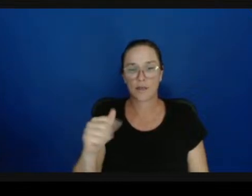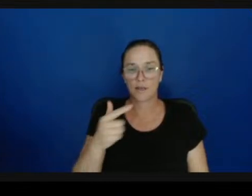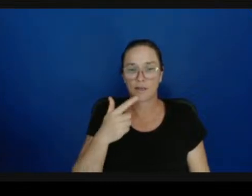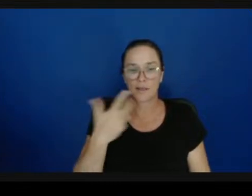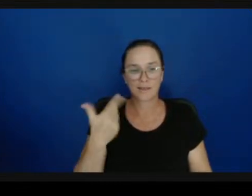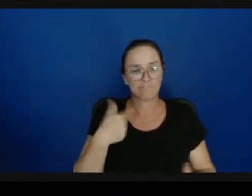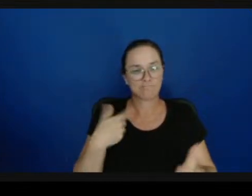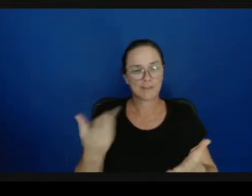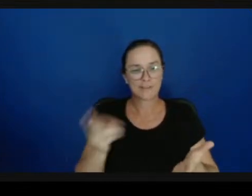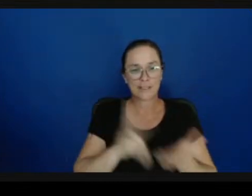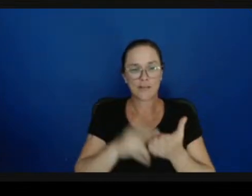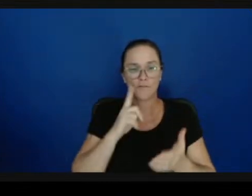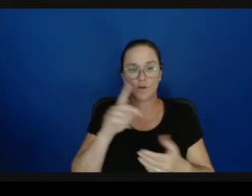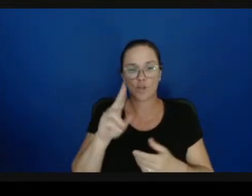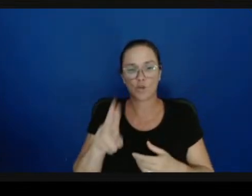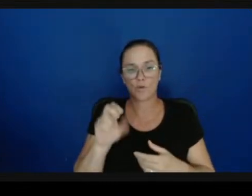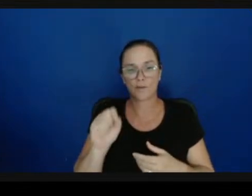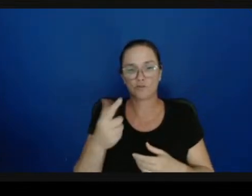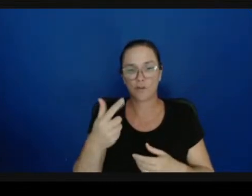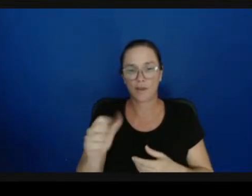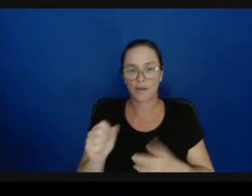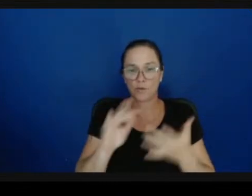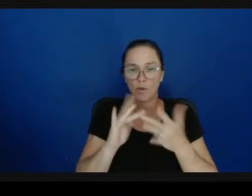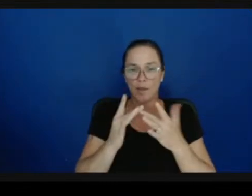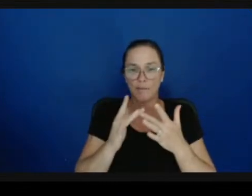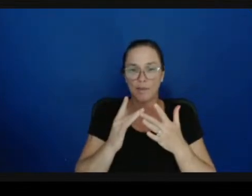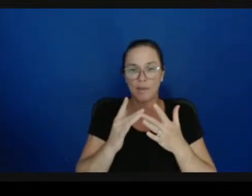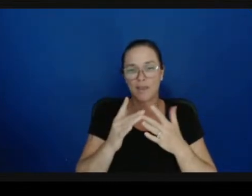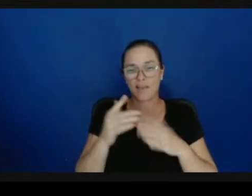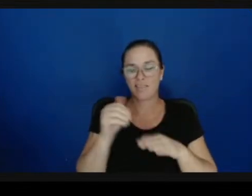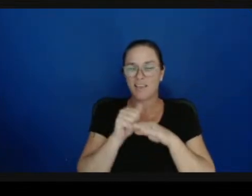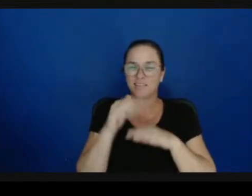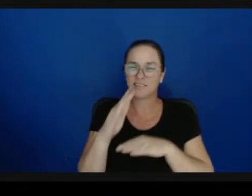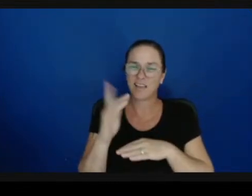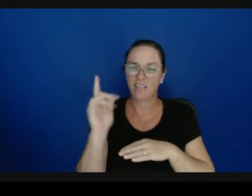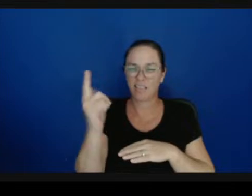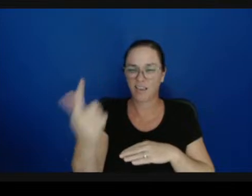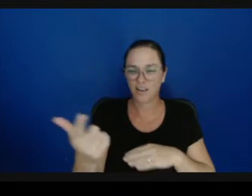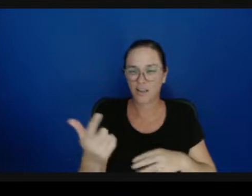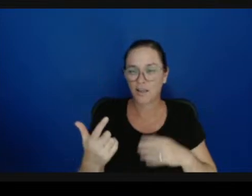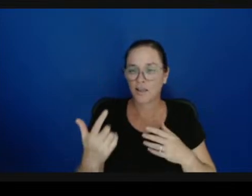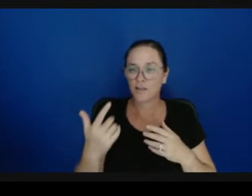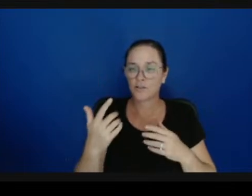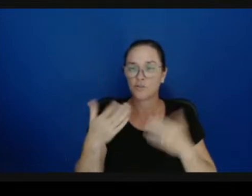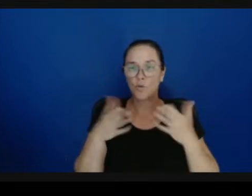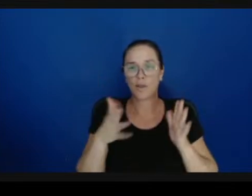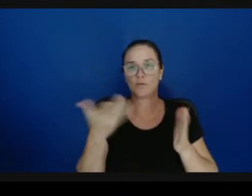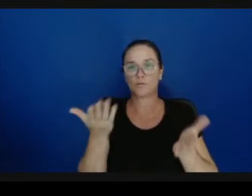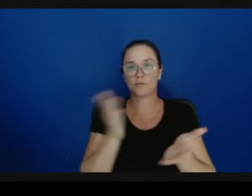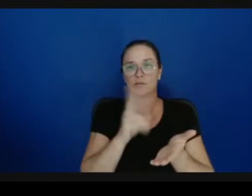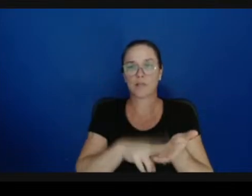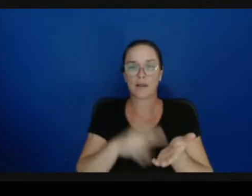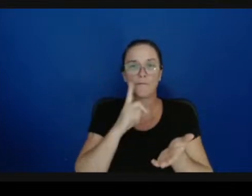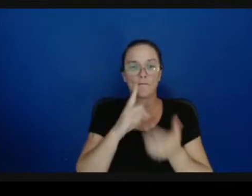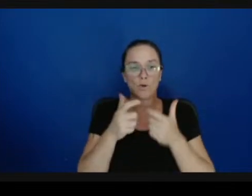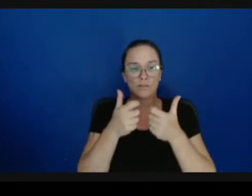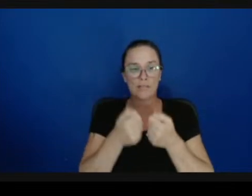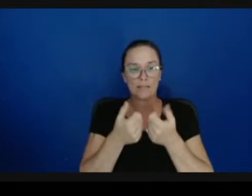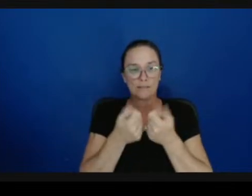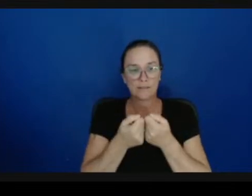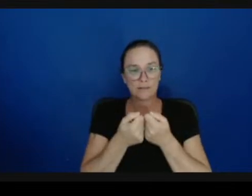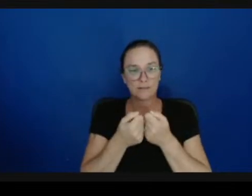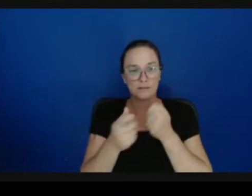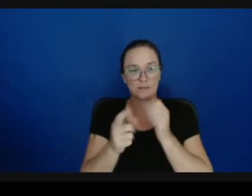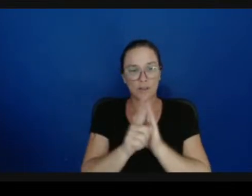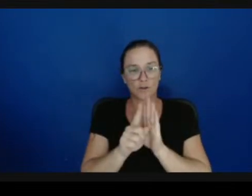they send emails late. Is there a place we can sign up for phone text alerts? And as far as phone text alerts,